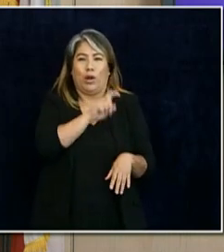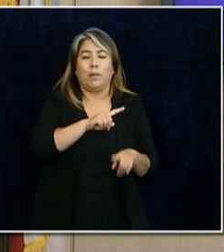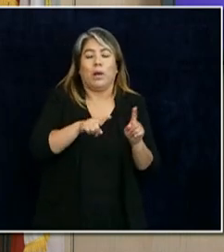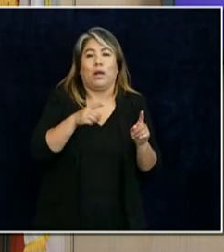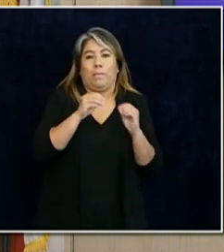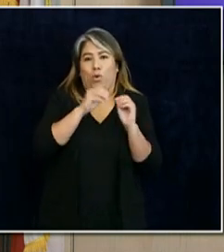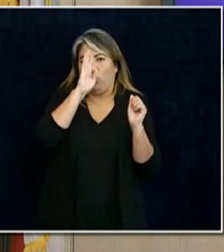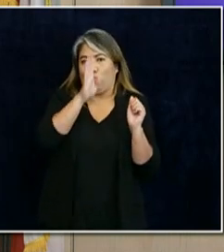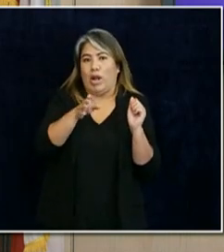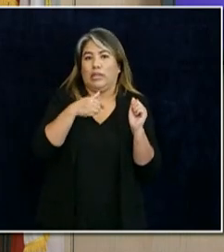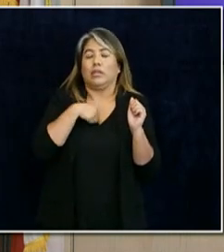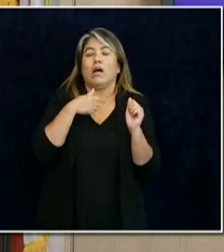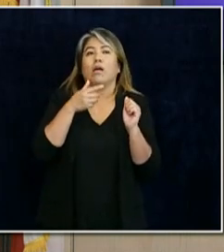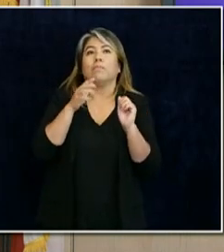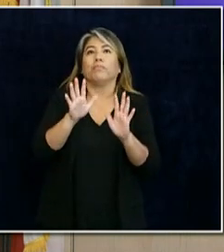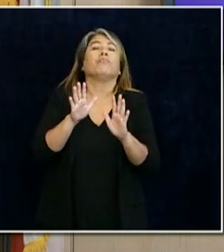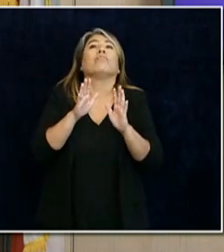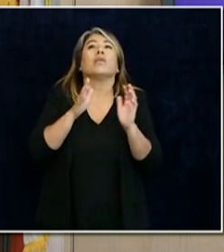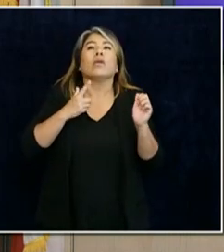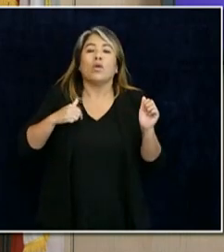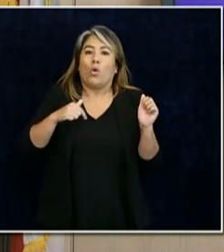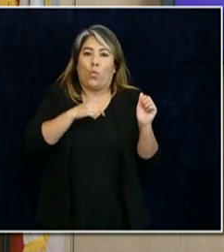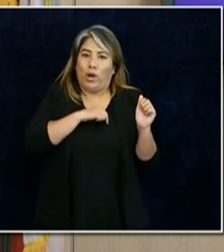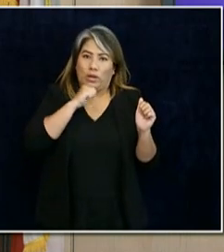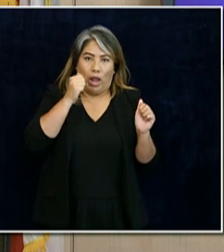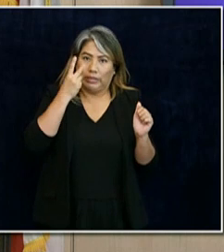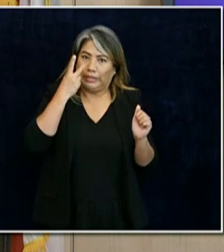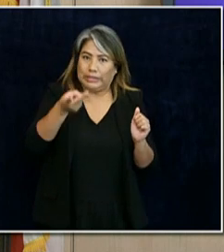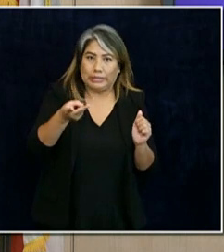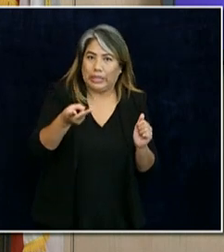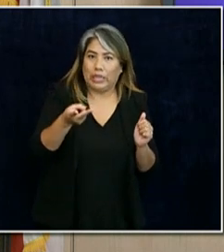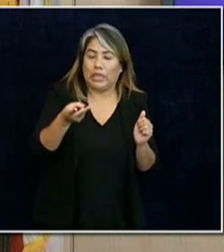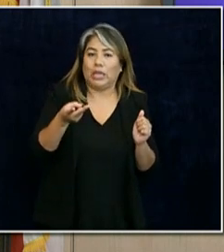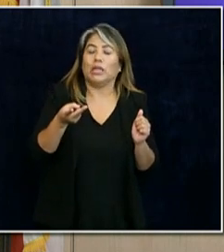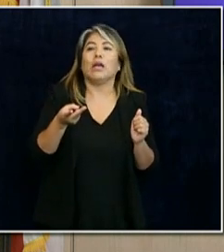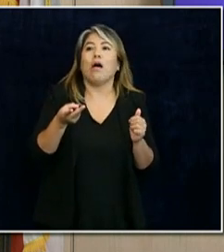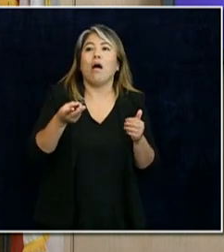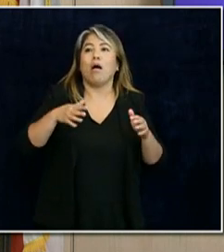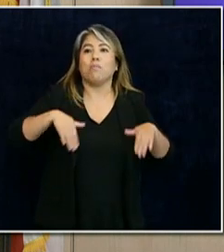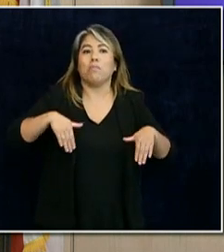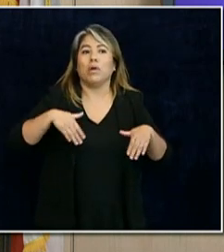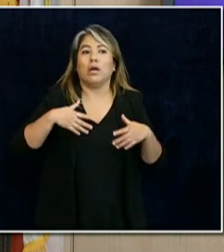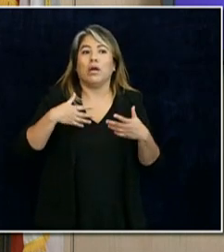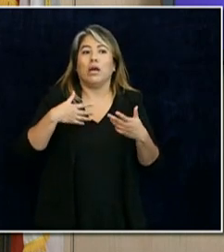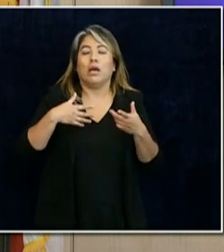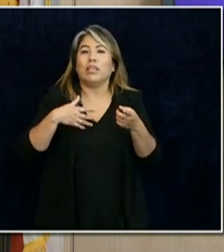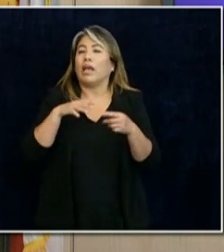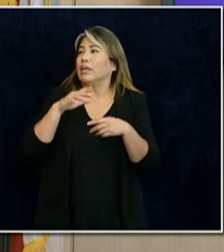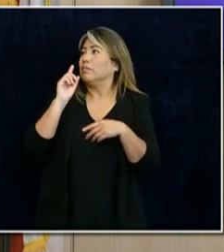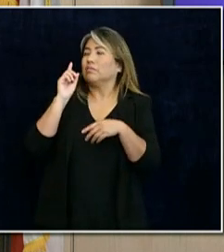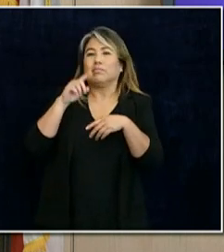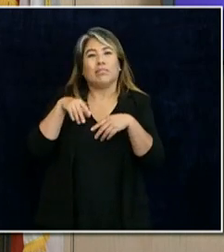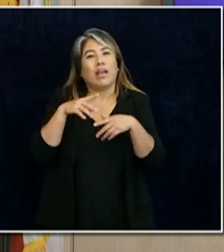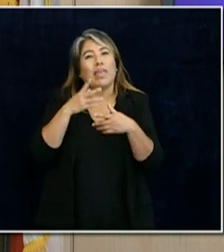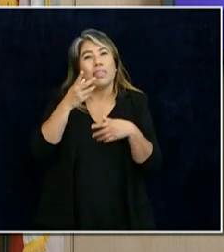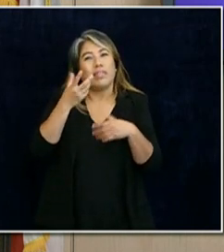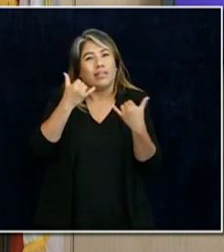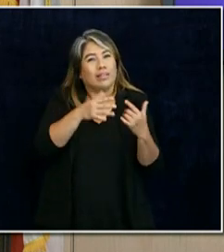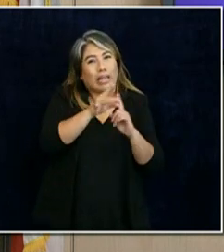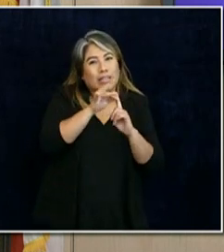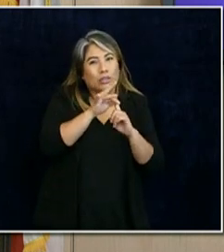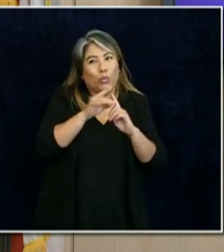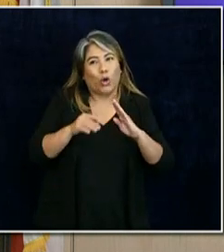more direct side of it. We are seeing that for a bit there, the cases were going up, and